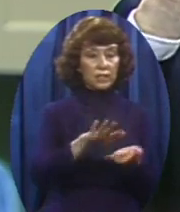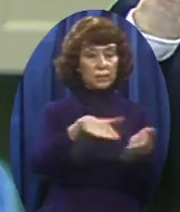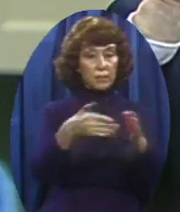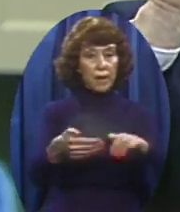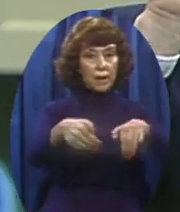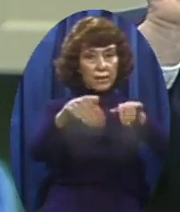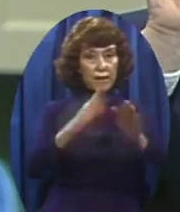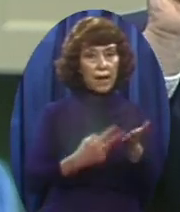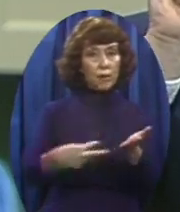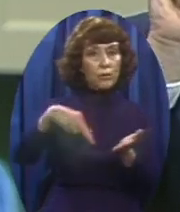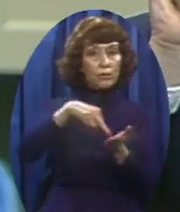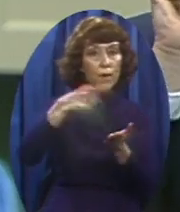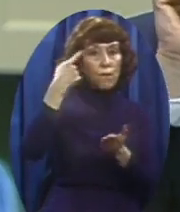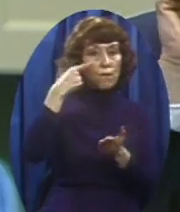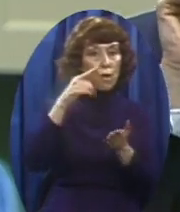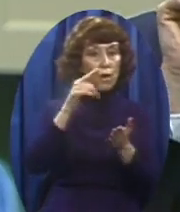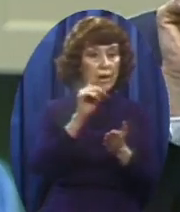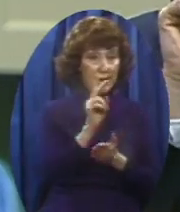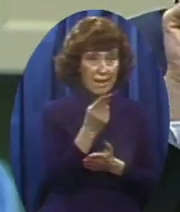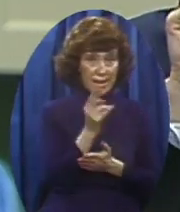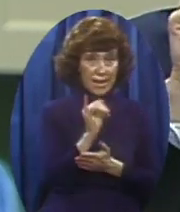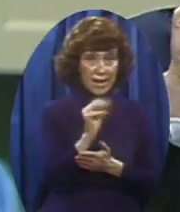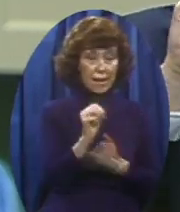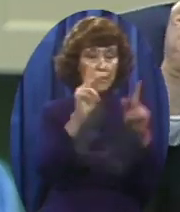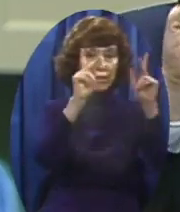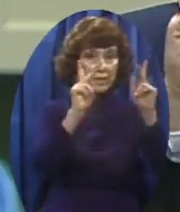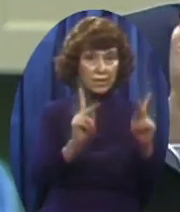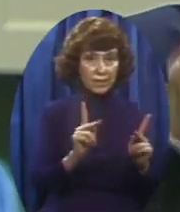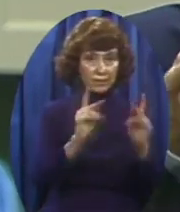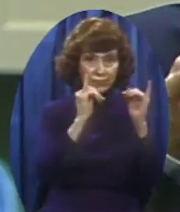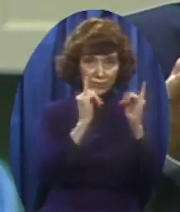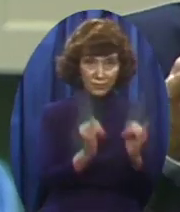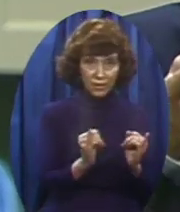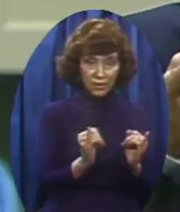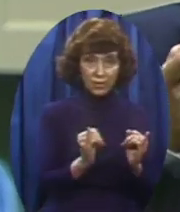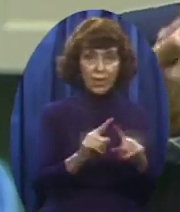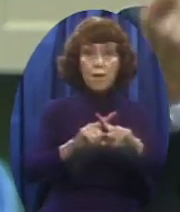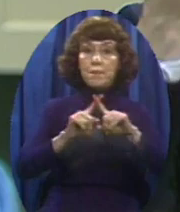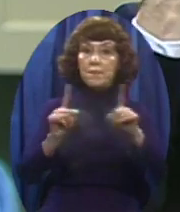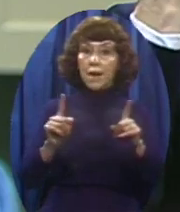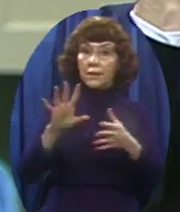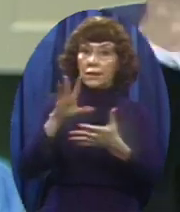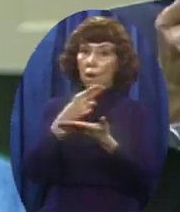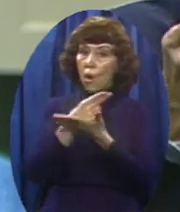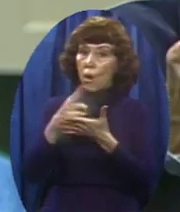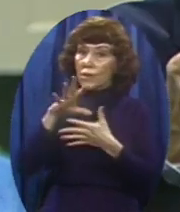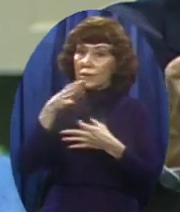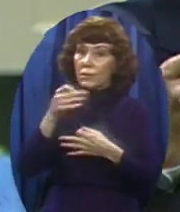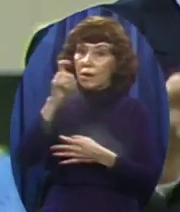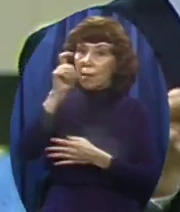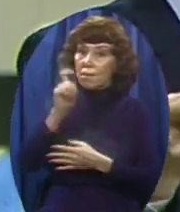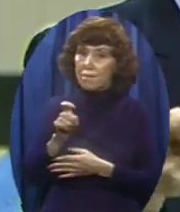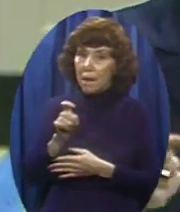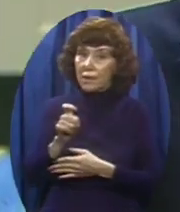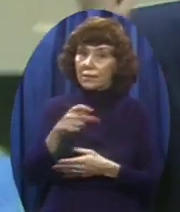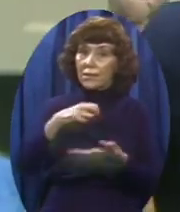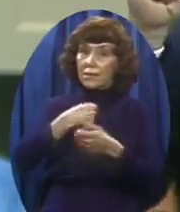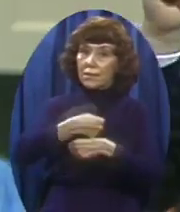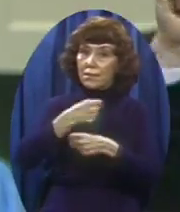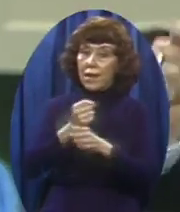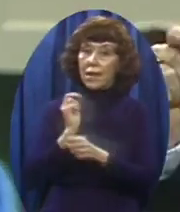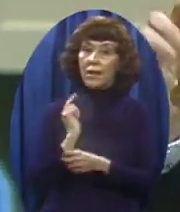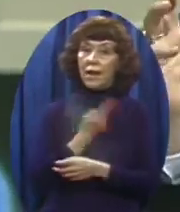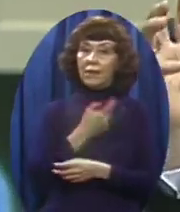the Spirit of God, Titus 3:5, must turn on the light. And then that washing of regeneration